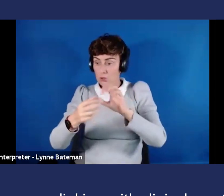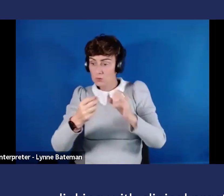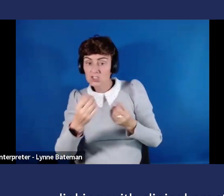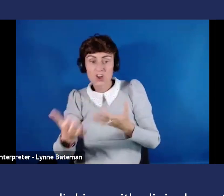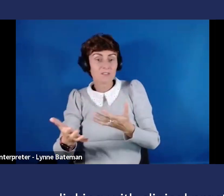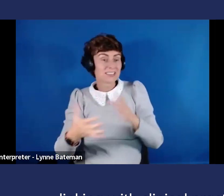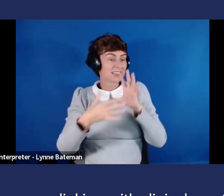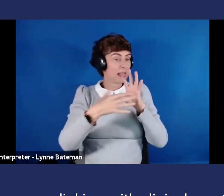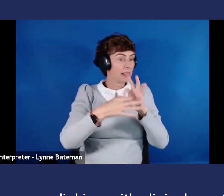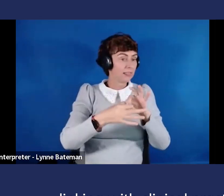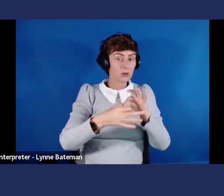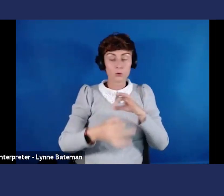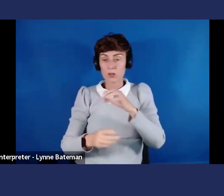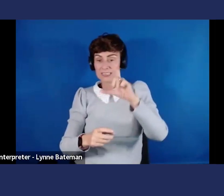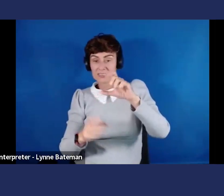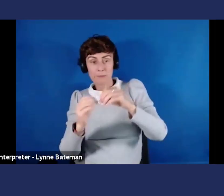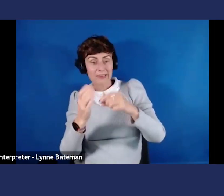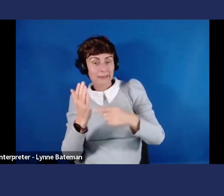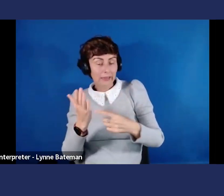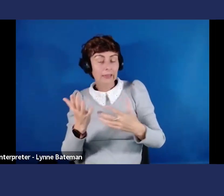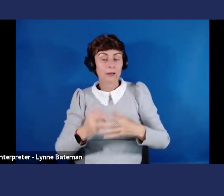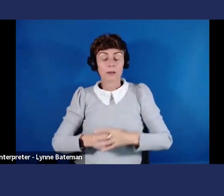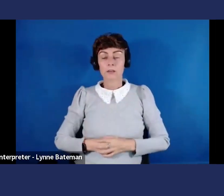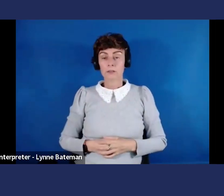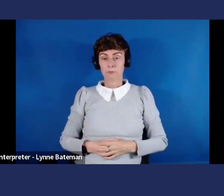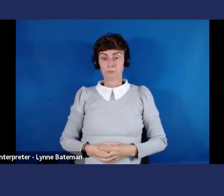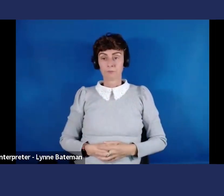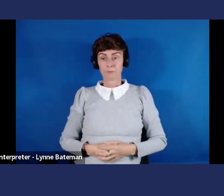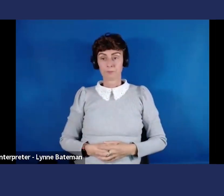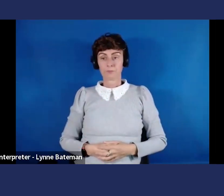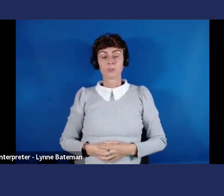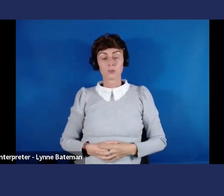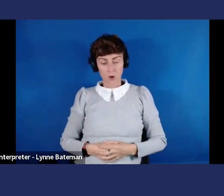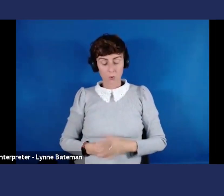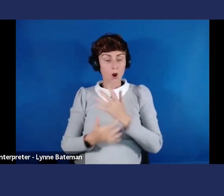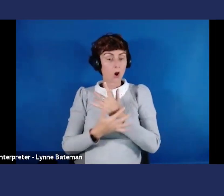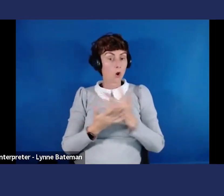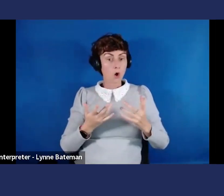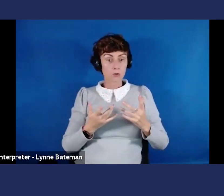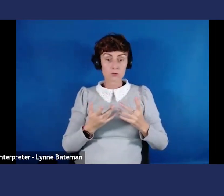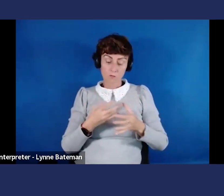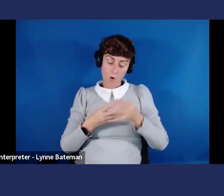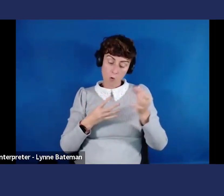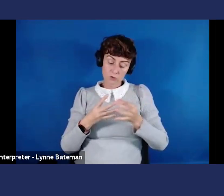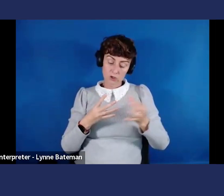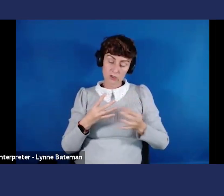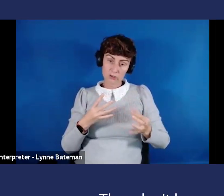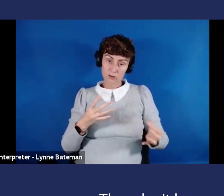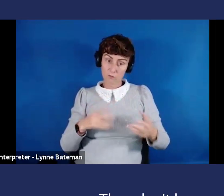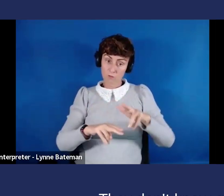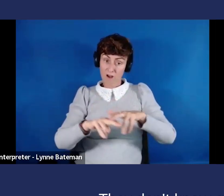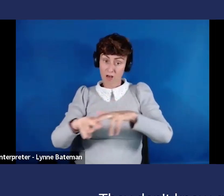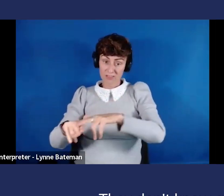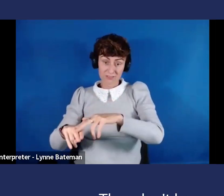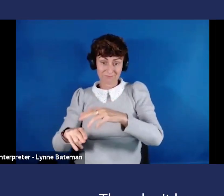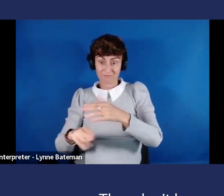therapies, and accessing CBT. So there are lots of pathways that dads can take. They often don't know about those pathways. They